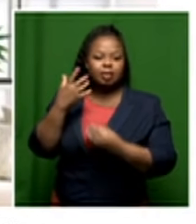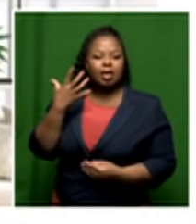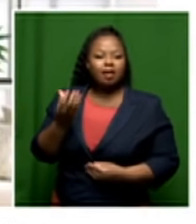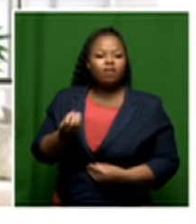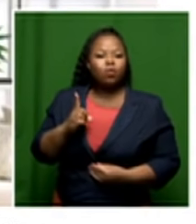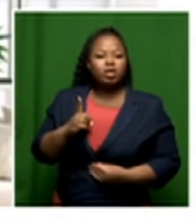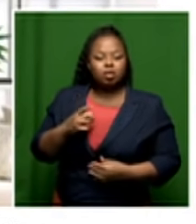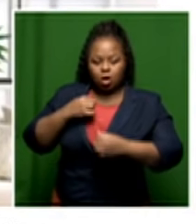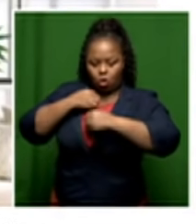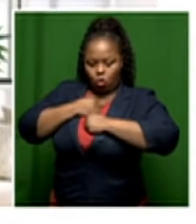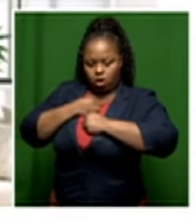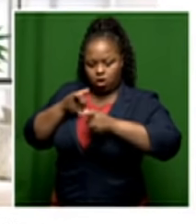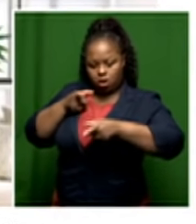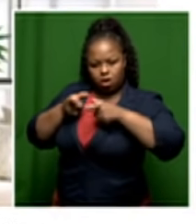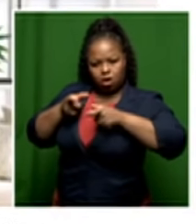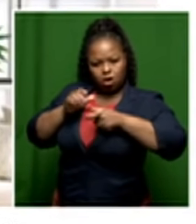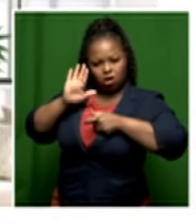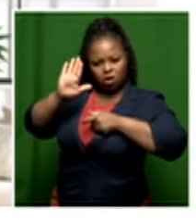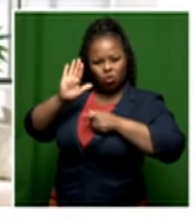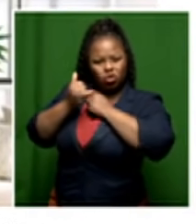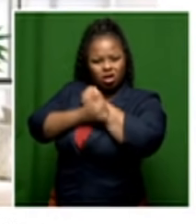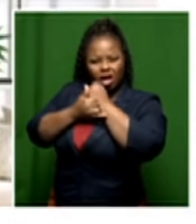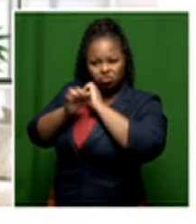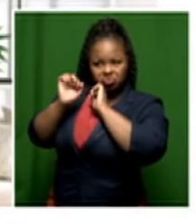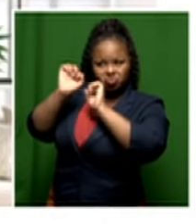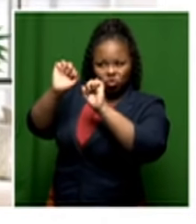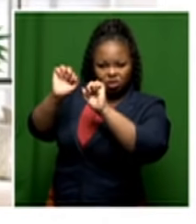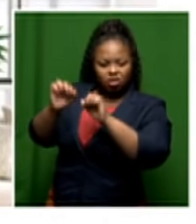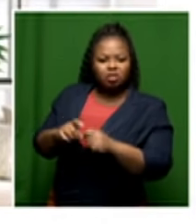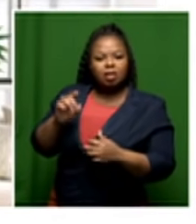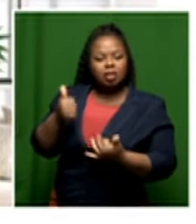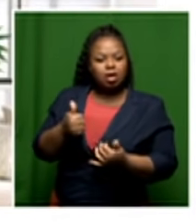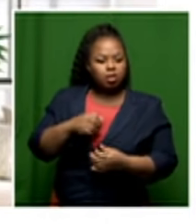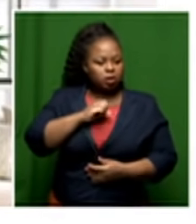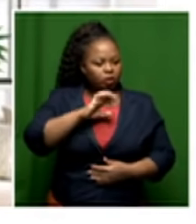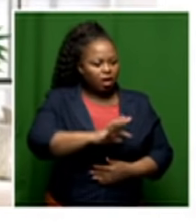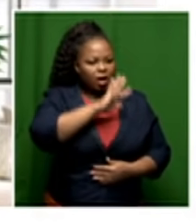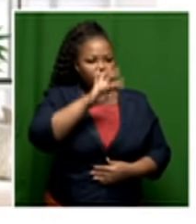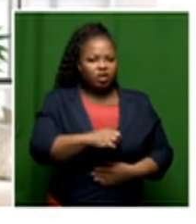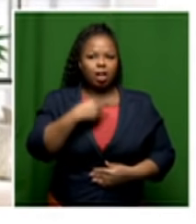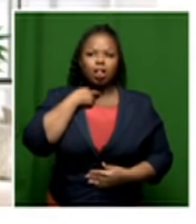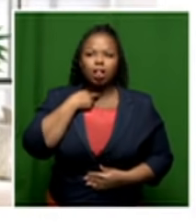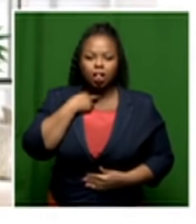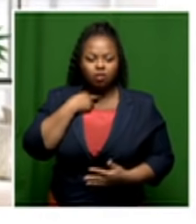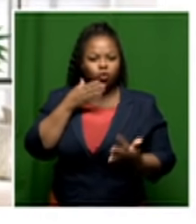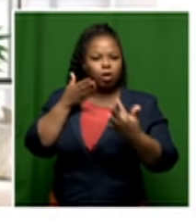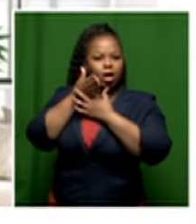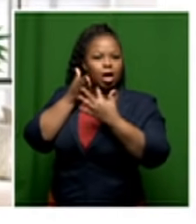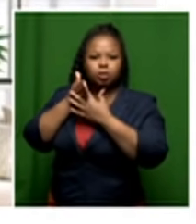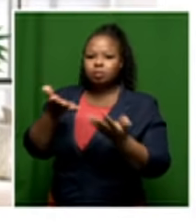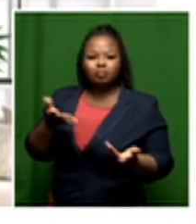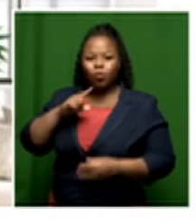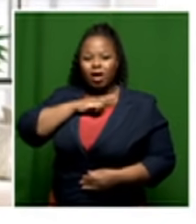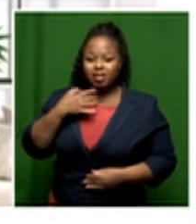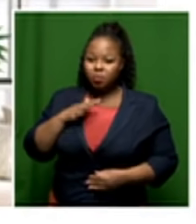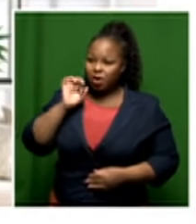vaccine nationalism, which were making it difficult for developing countries like South Africa to access these vaccines because they wanted their